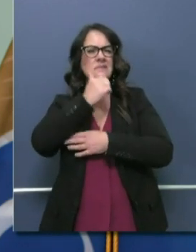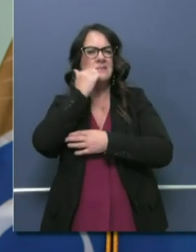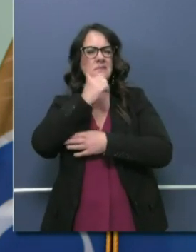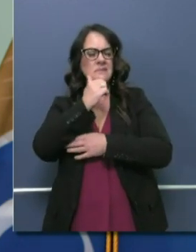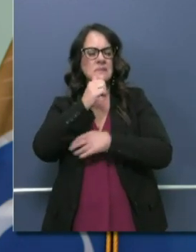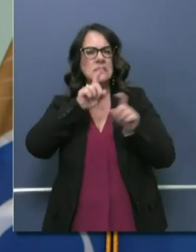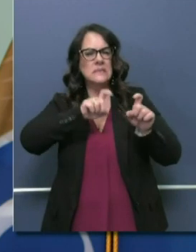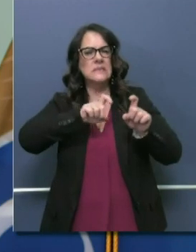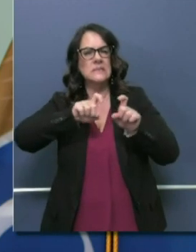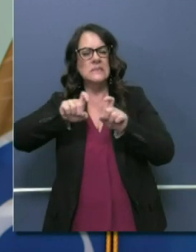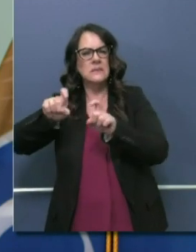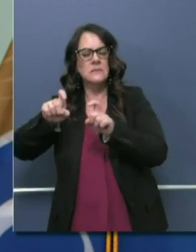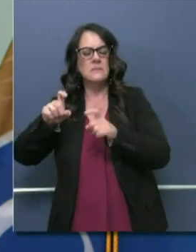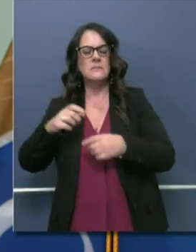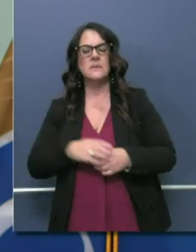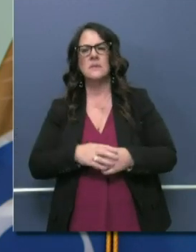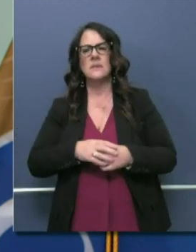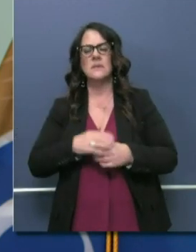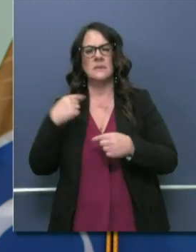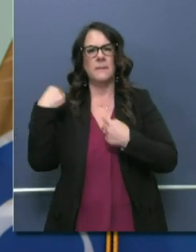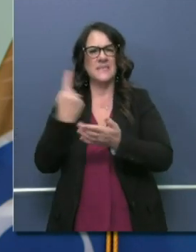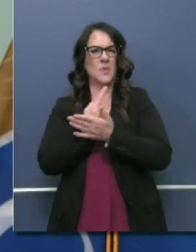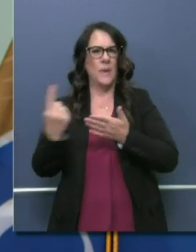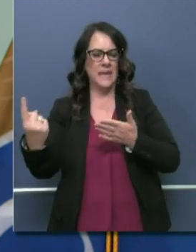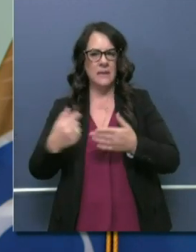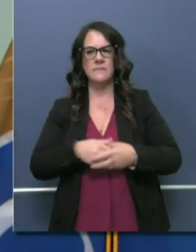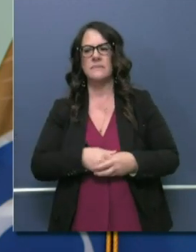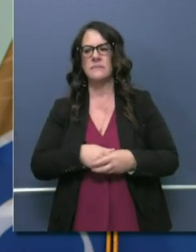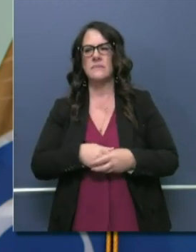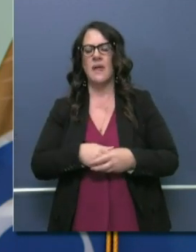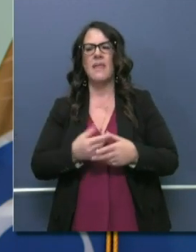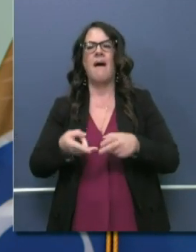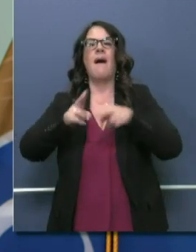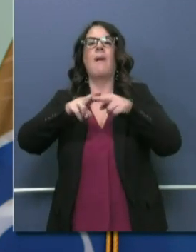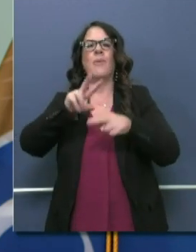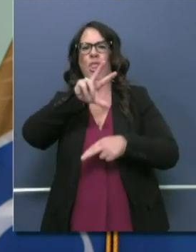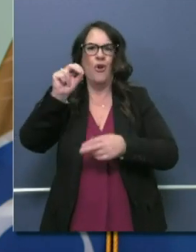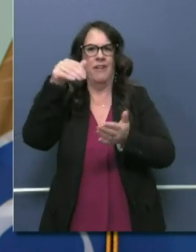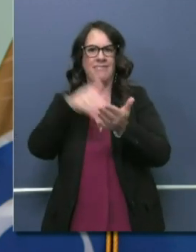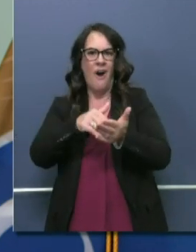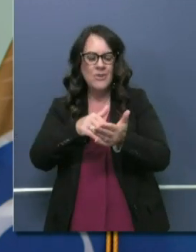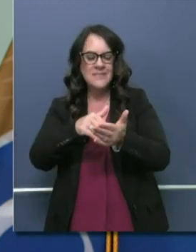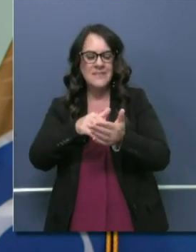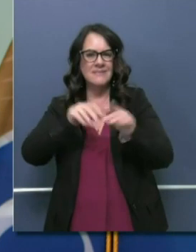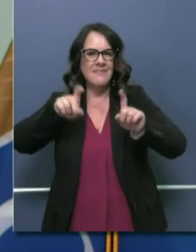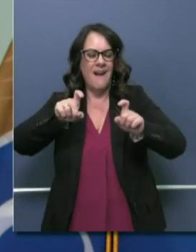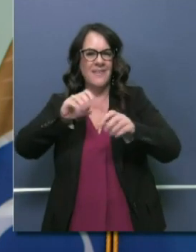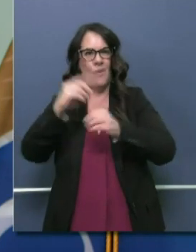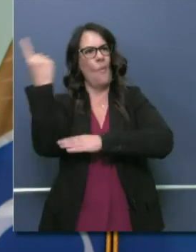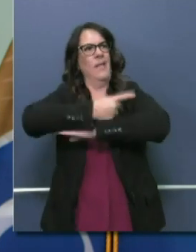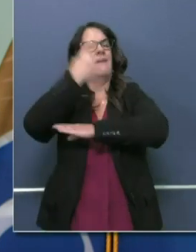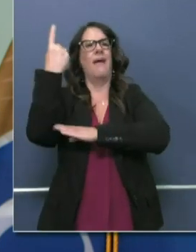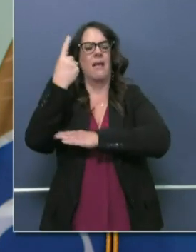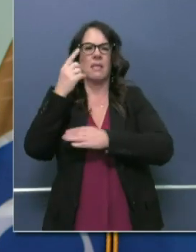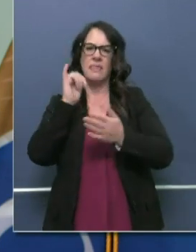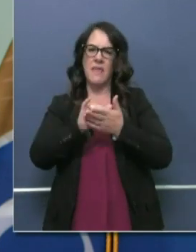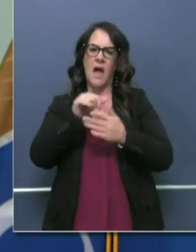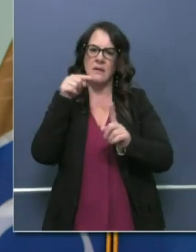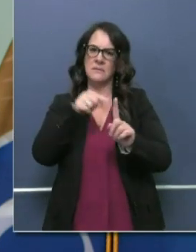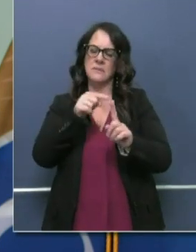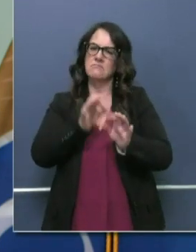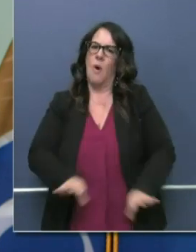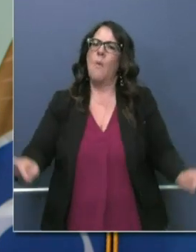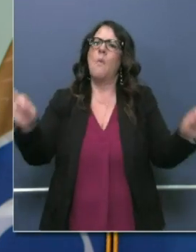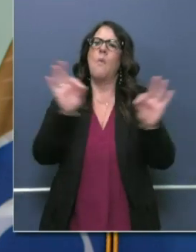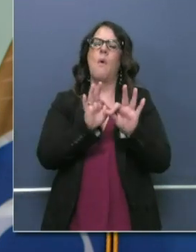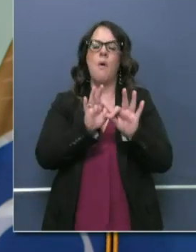day. Over the weekend, averaged over 30,000 tests a day. And so testing is the backbone, but the tracing component requires a